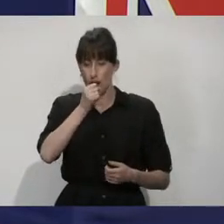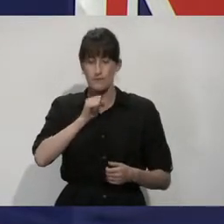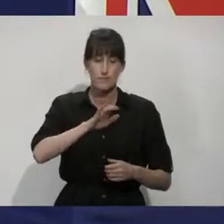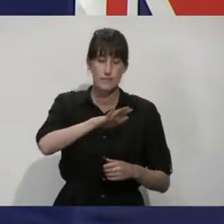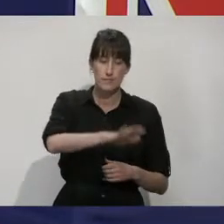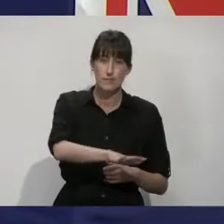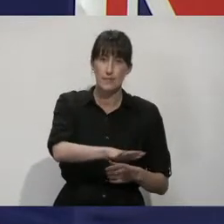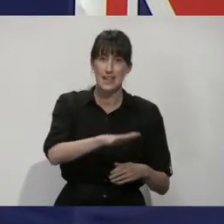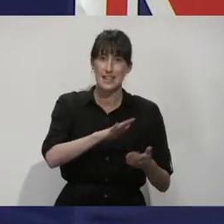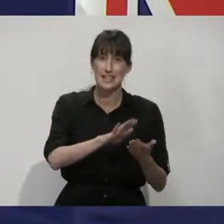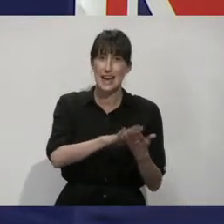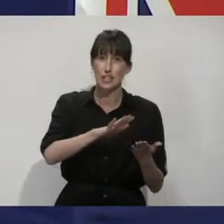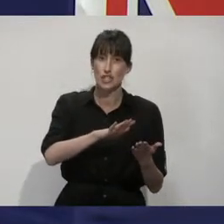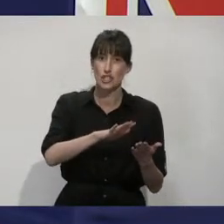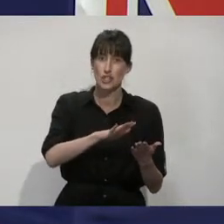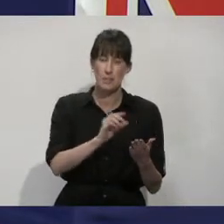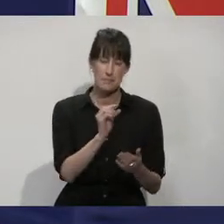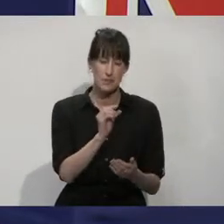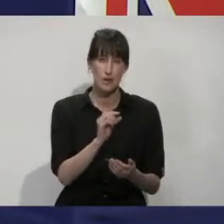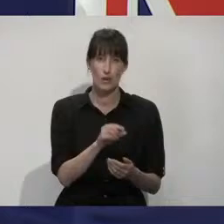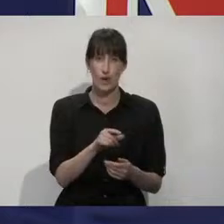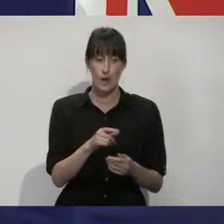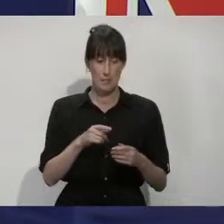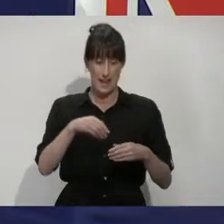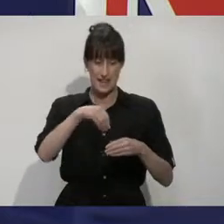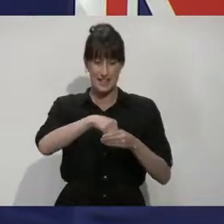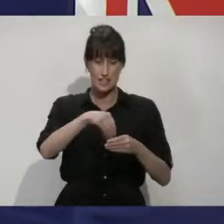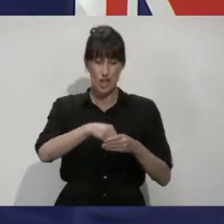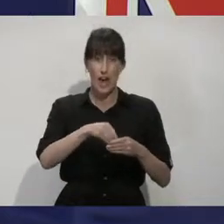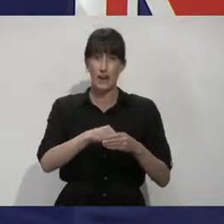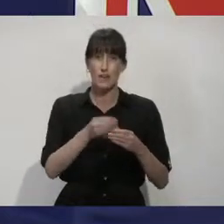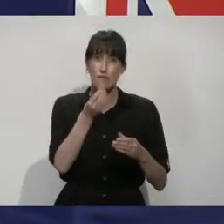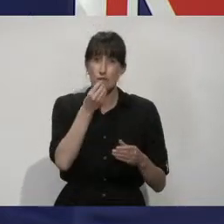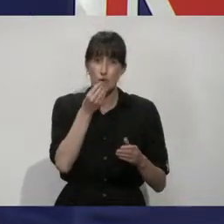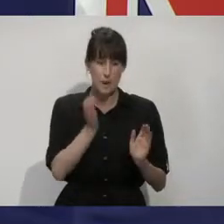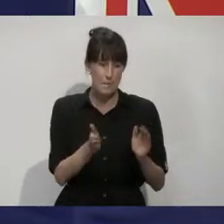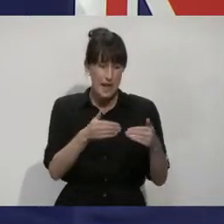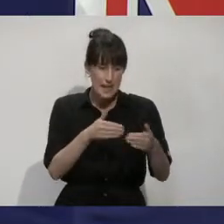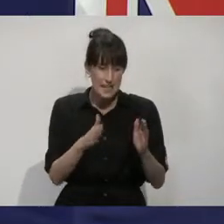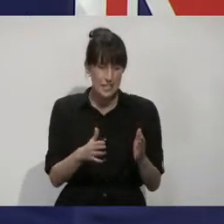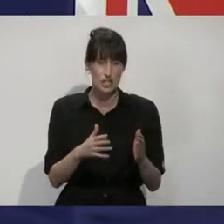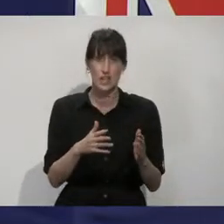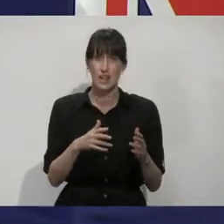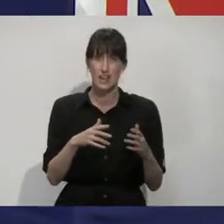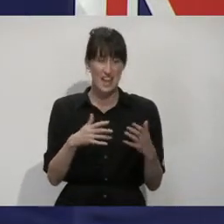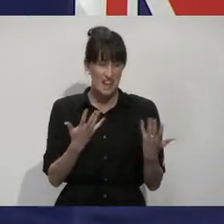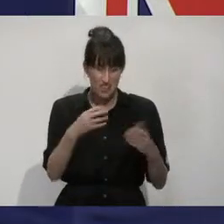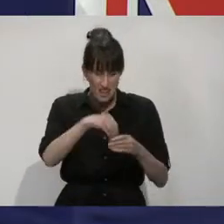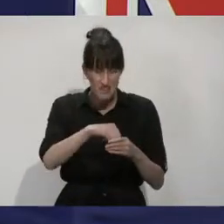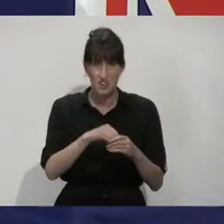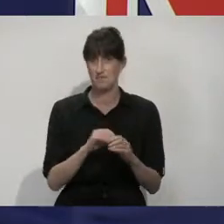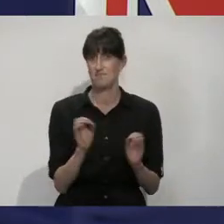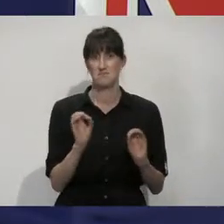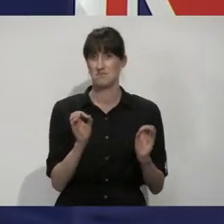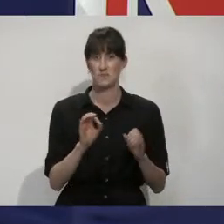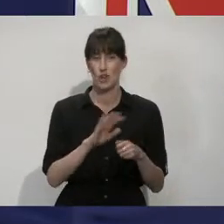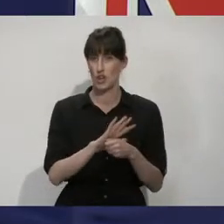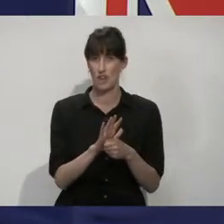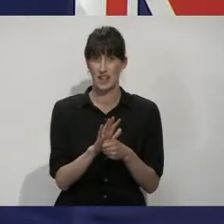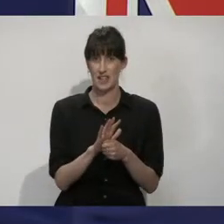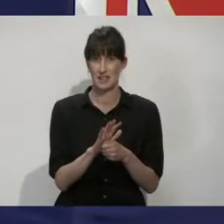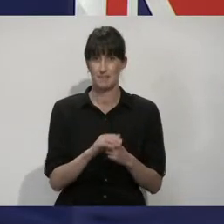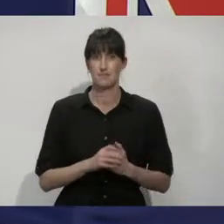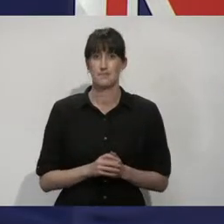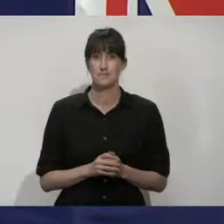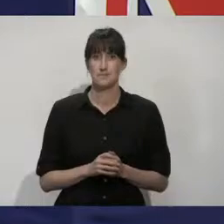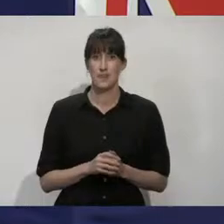in the workplace environment and on the outside of the packaging were too low to be able to identify any material for genomic sequencing.